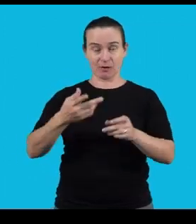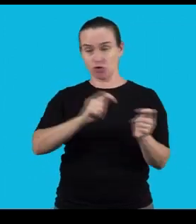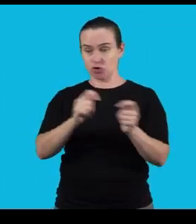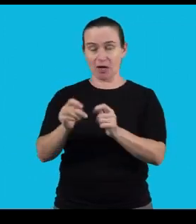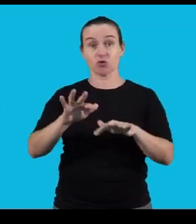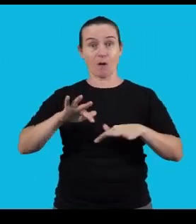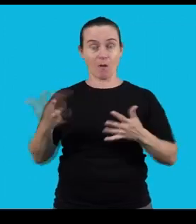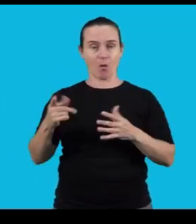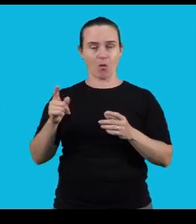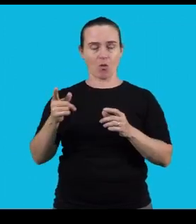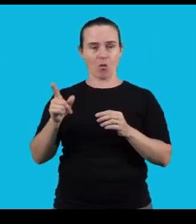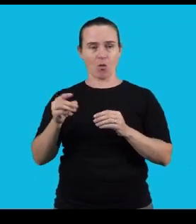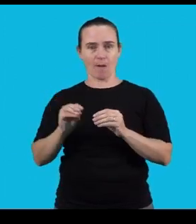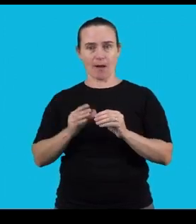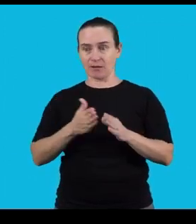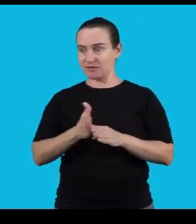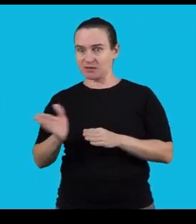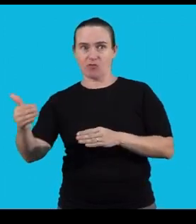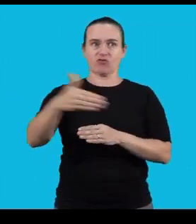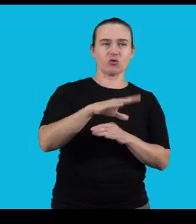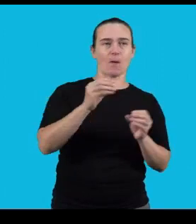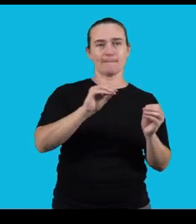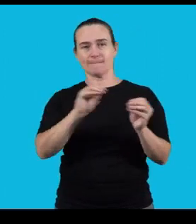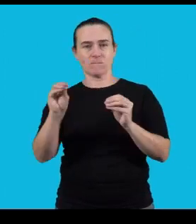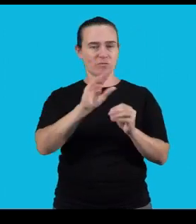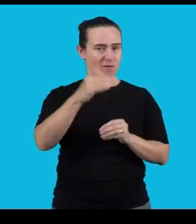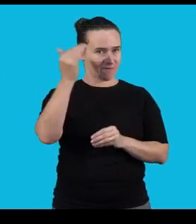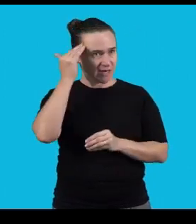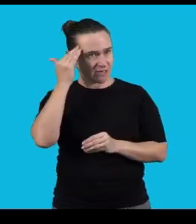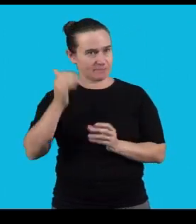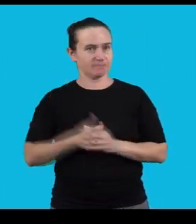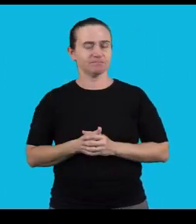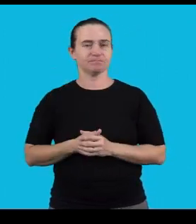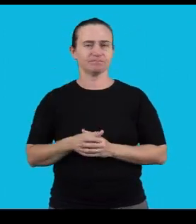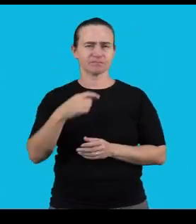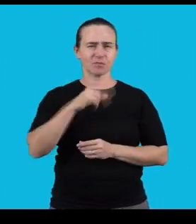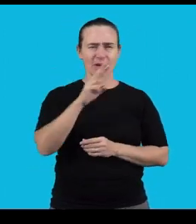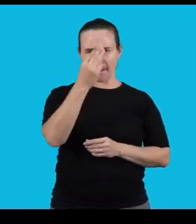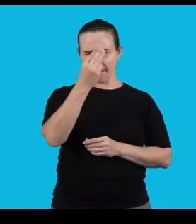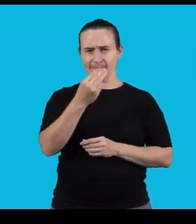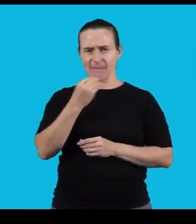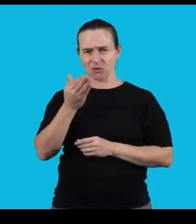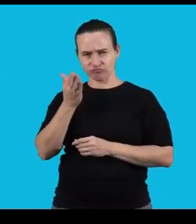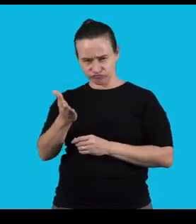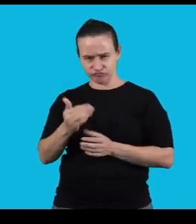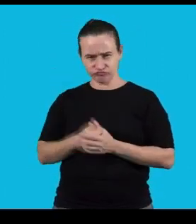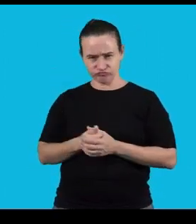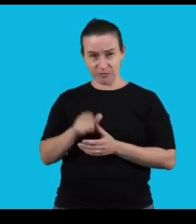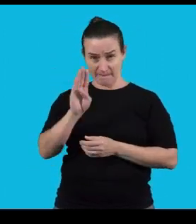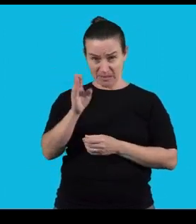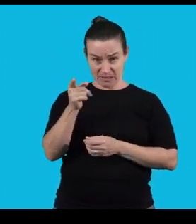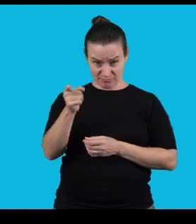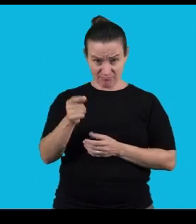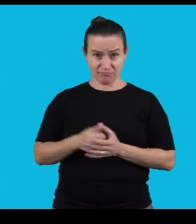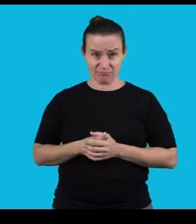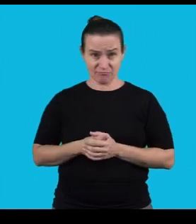of movement of the head for 4 marks. So you come to the diagram and you see Part B, this is part B,